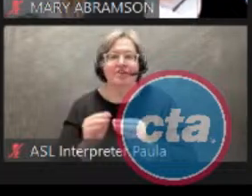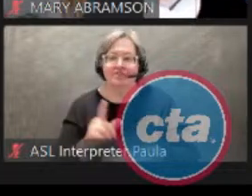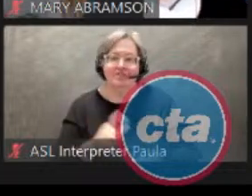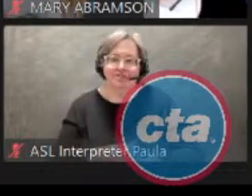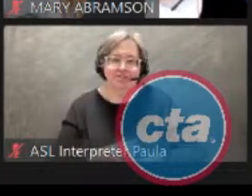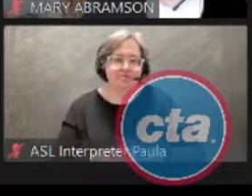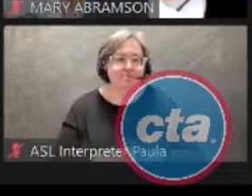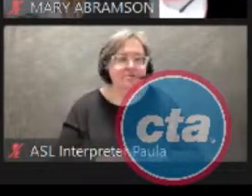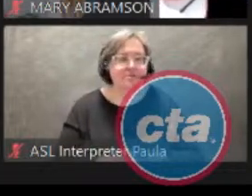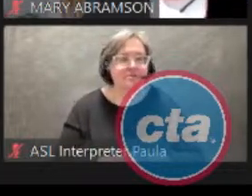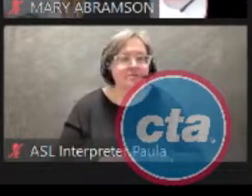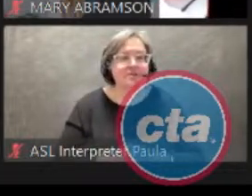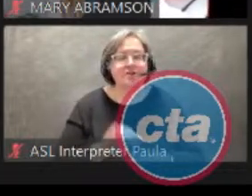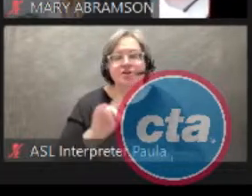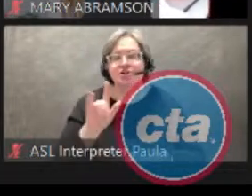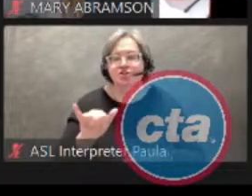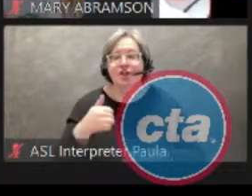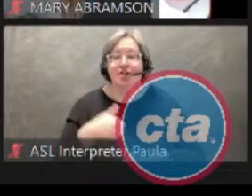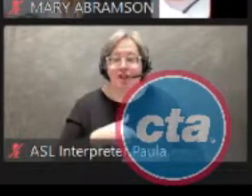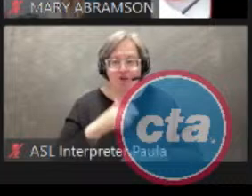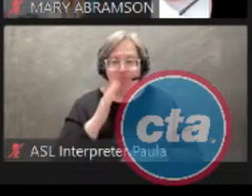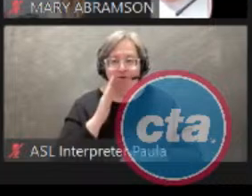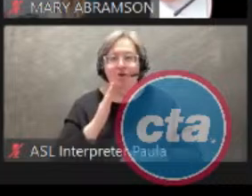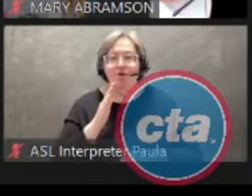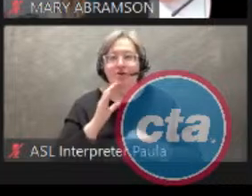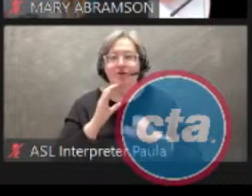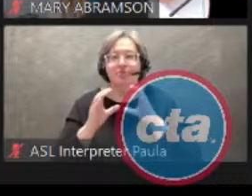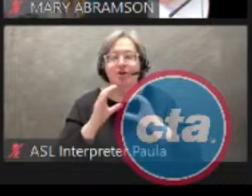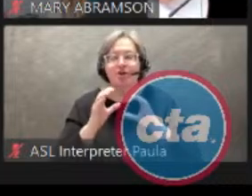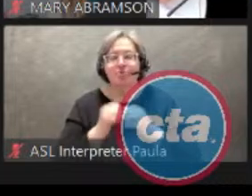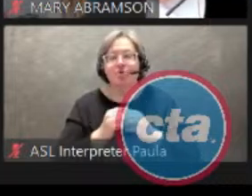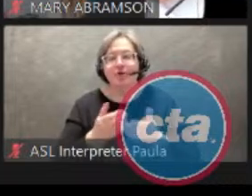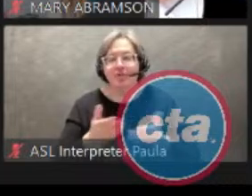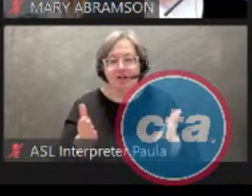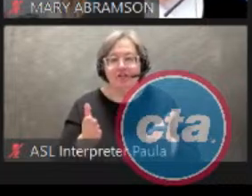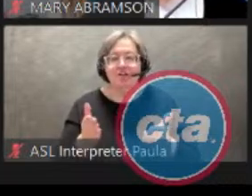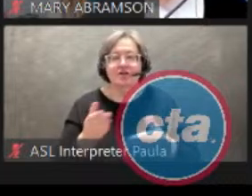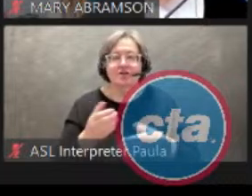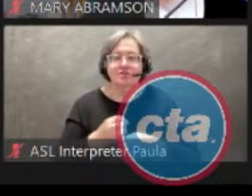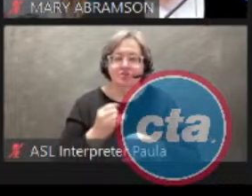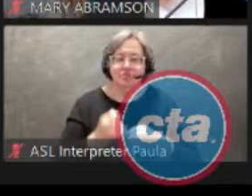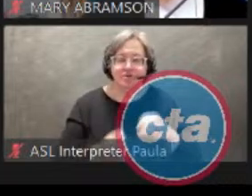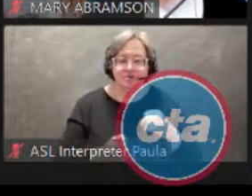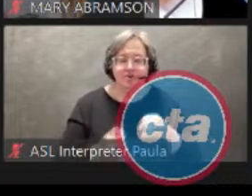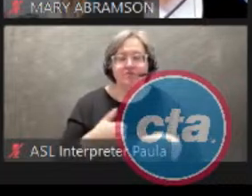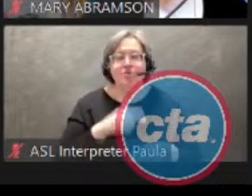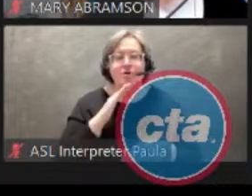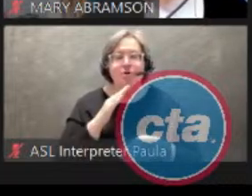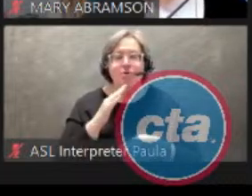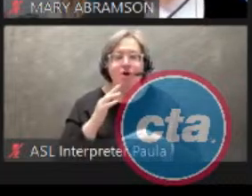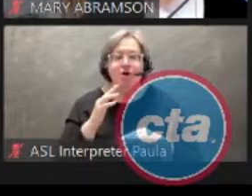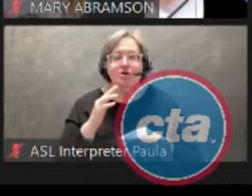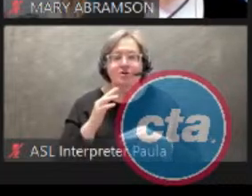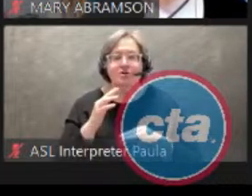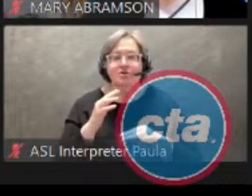whatever. In July, we will be communicating with them to finalize their needs. We'll be building out